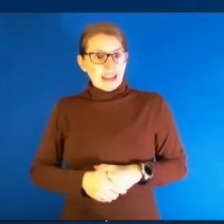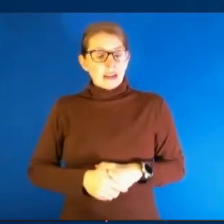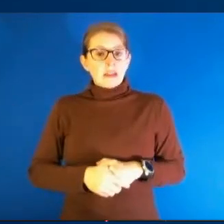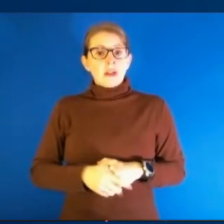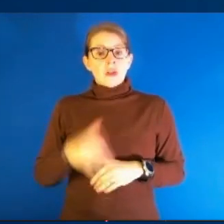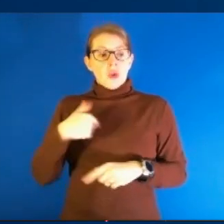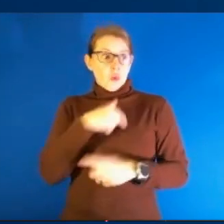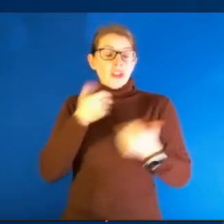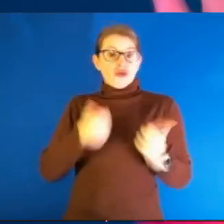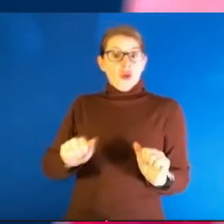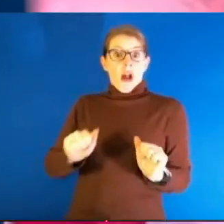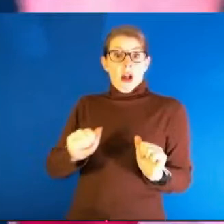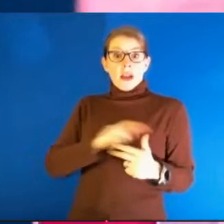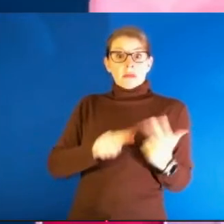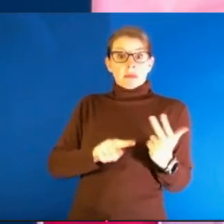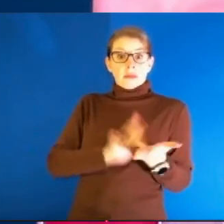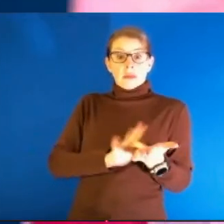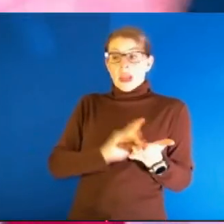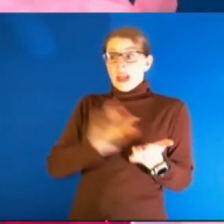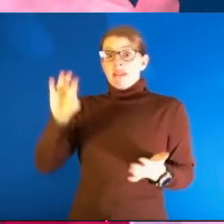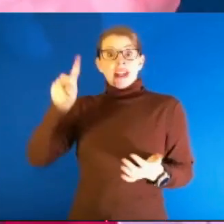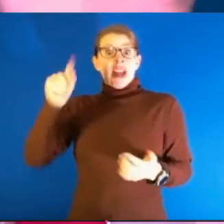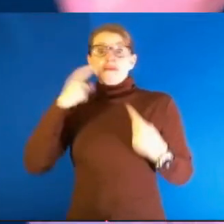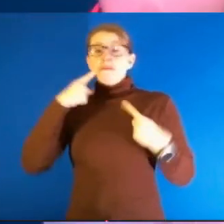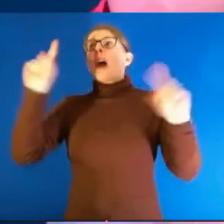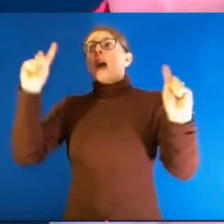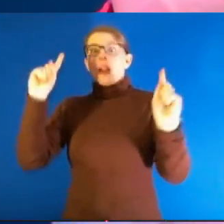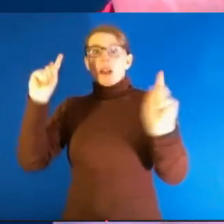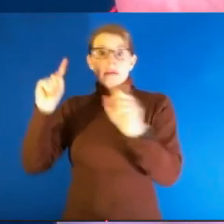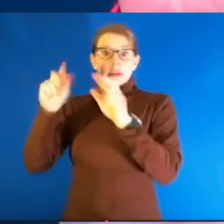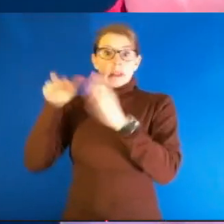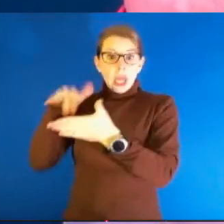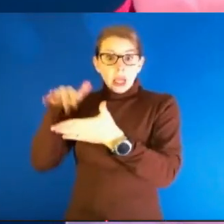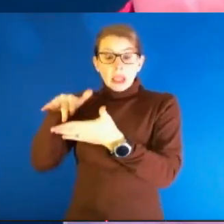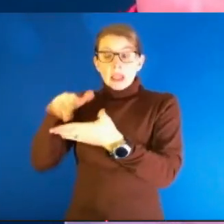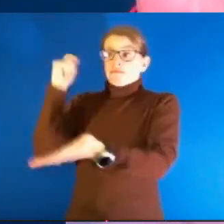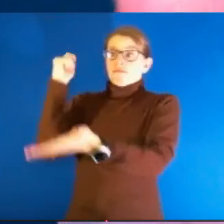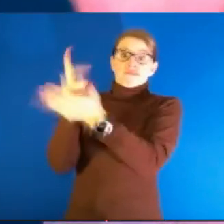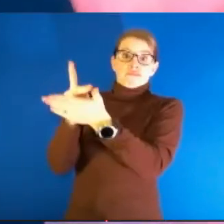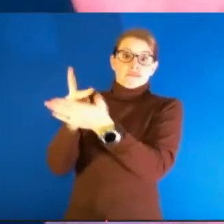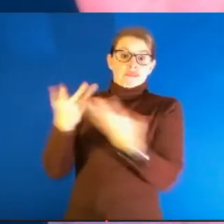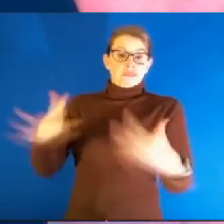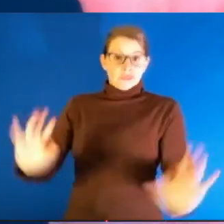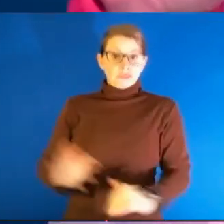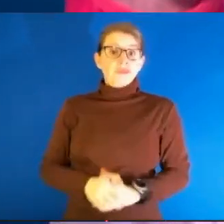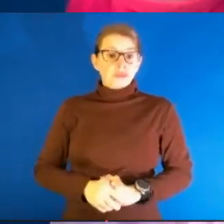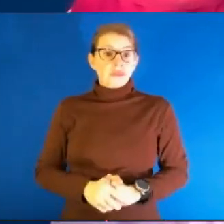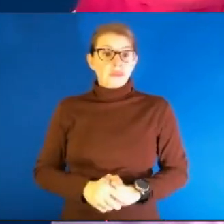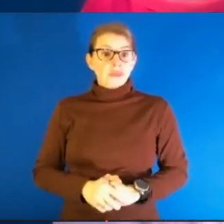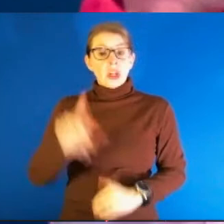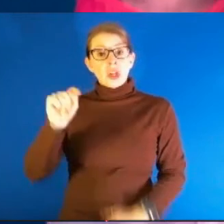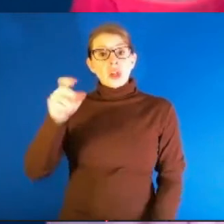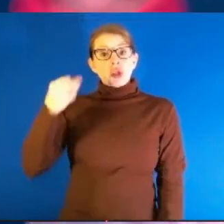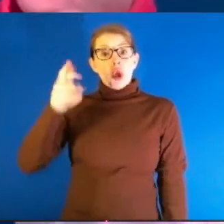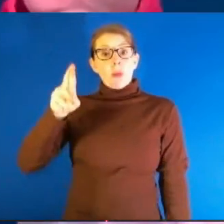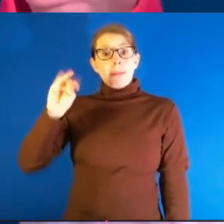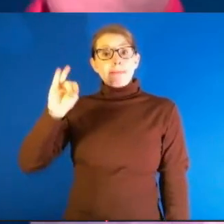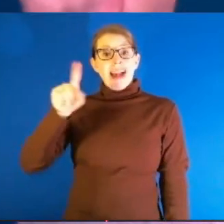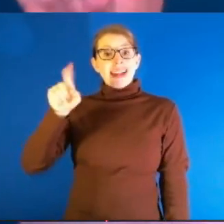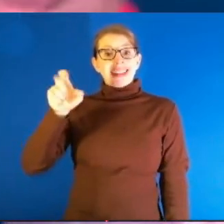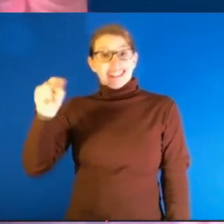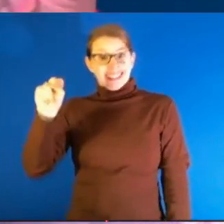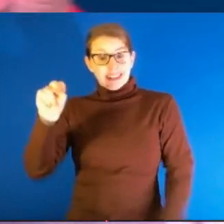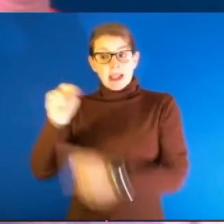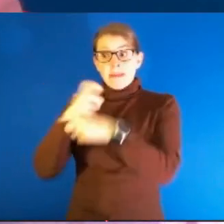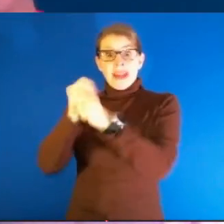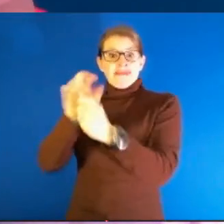And today, the FDA, finally, they've gone out and they've studied it, and indeed, there is a form of tobramycin made specifically to